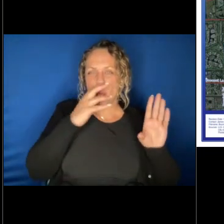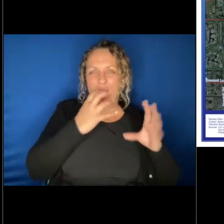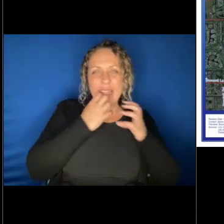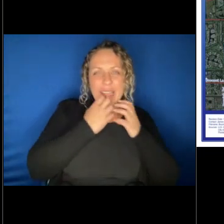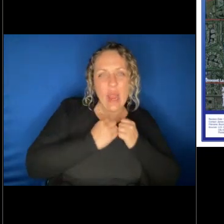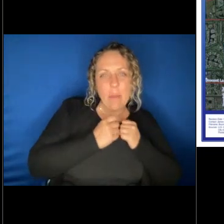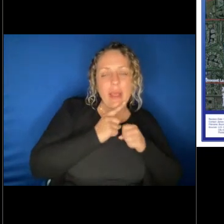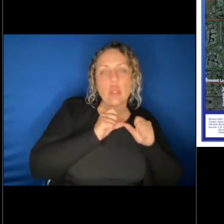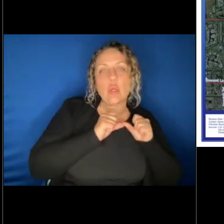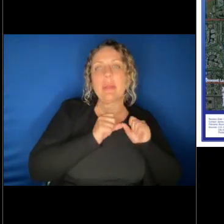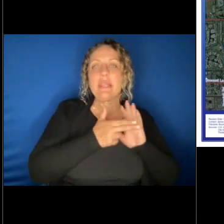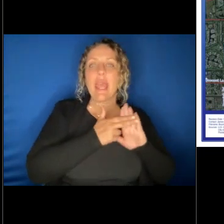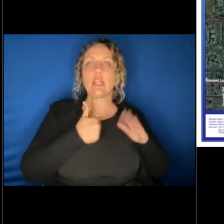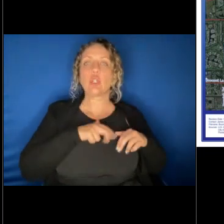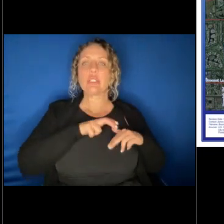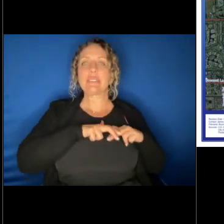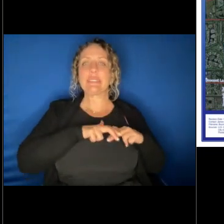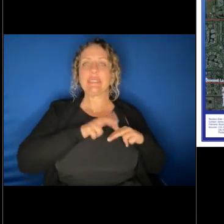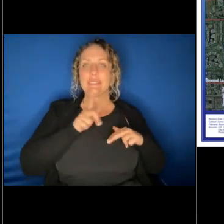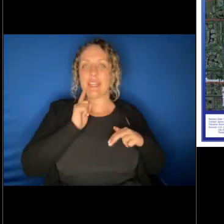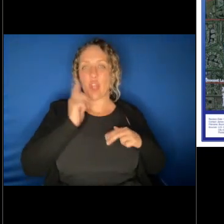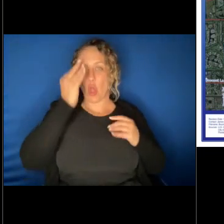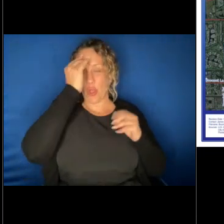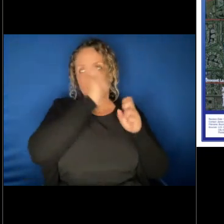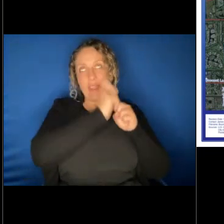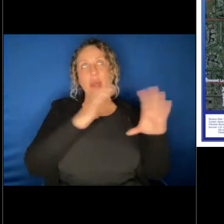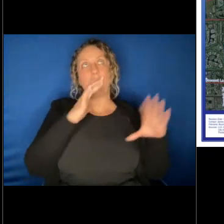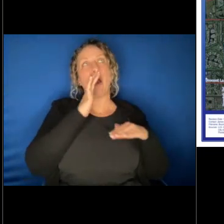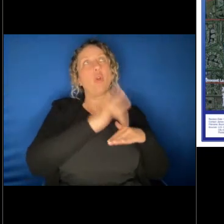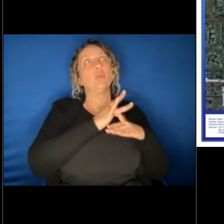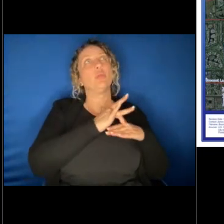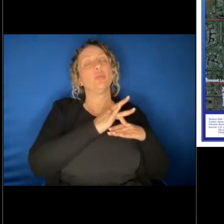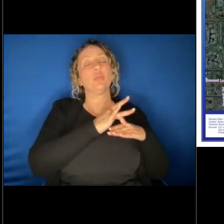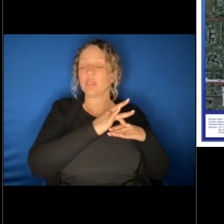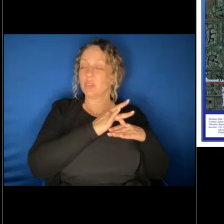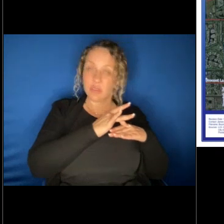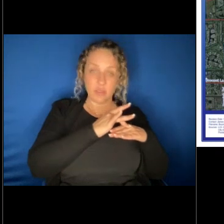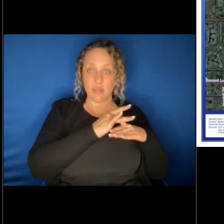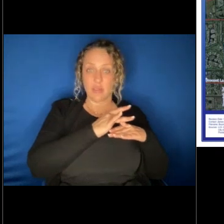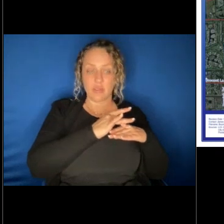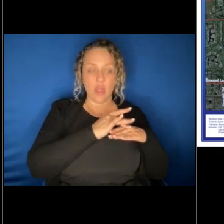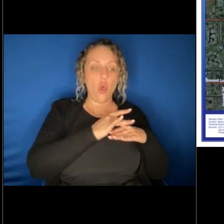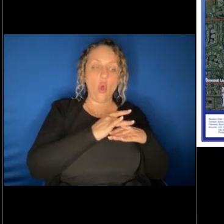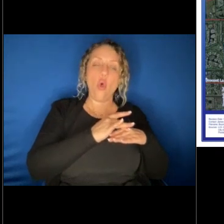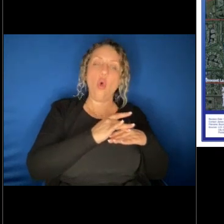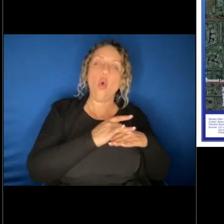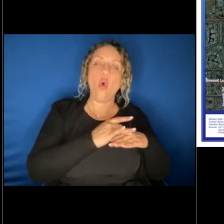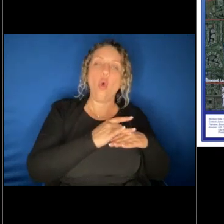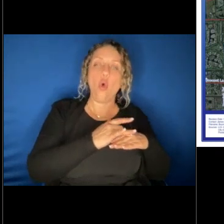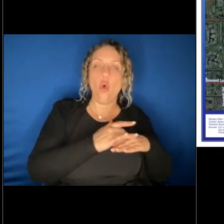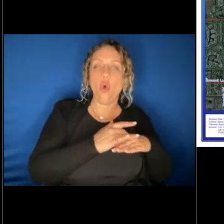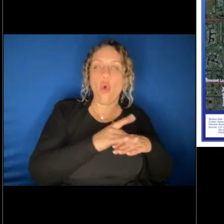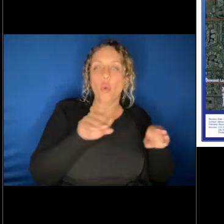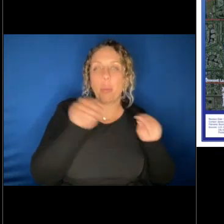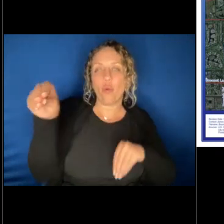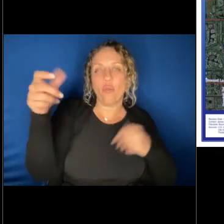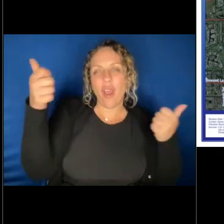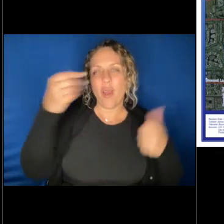maintain your seats. That's all you're thinking about. This lady over here, oh yeah, well, I move, yeah. Who